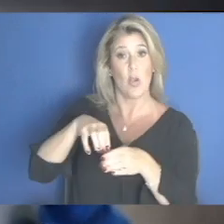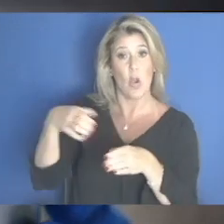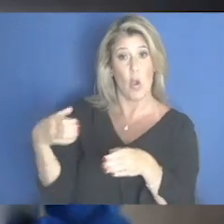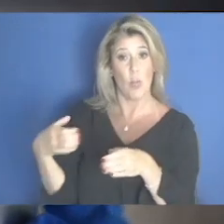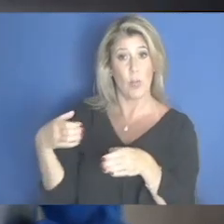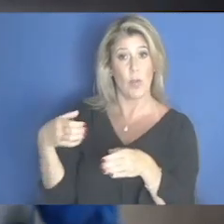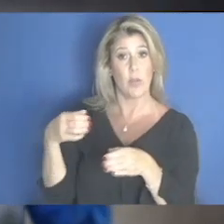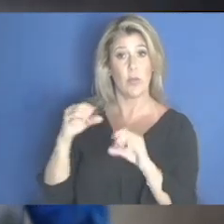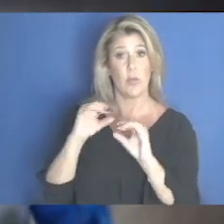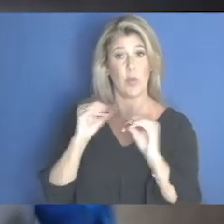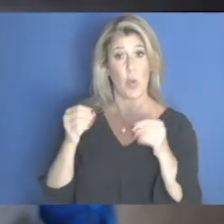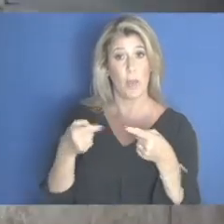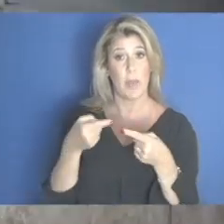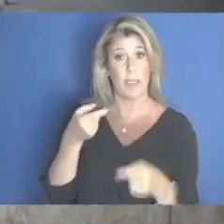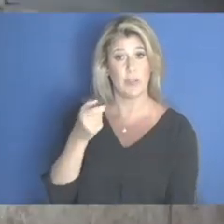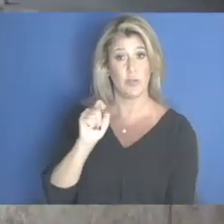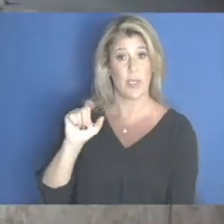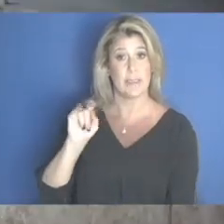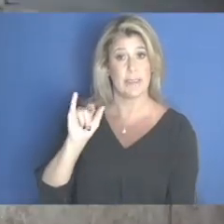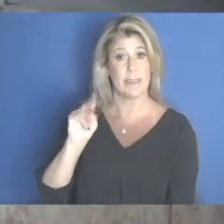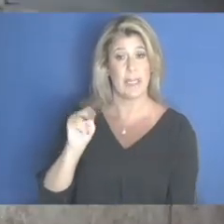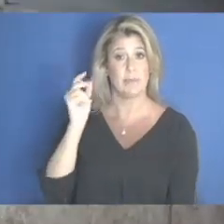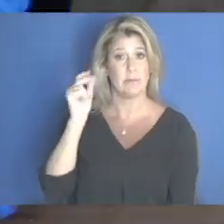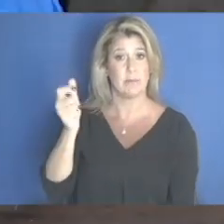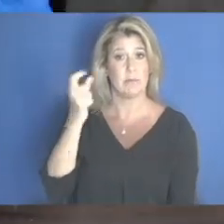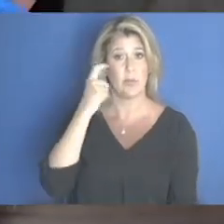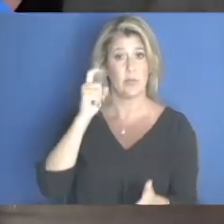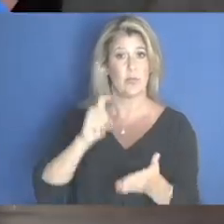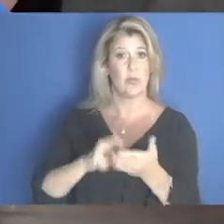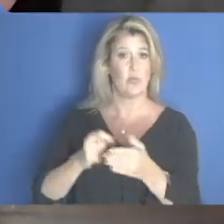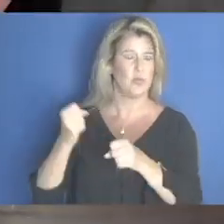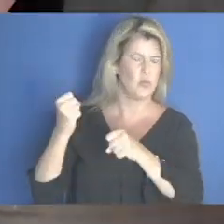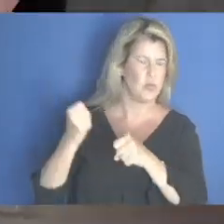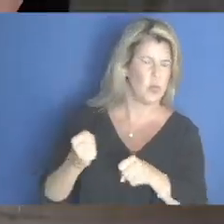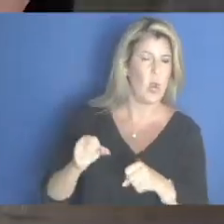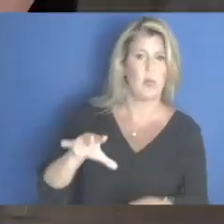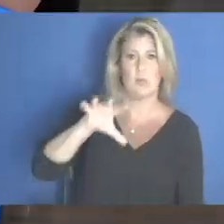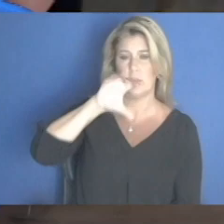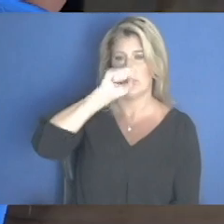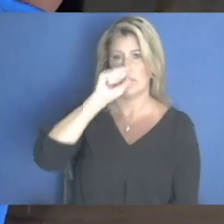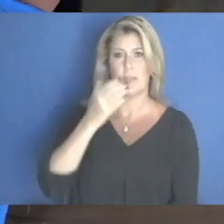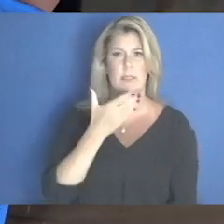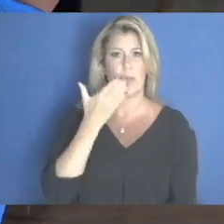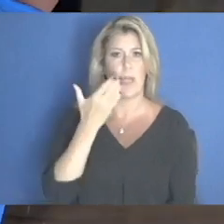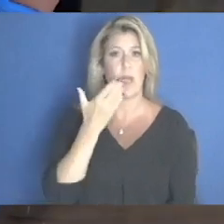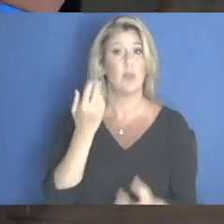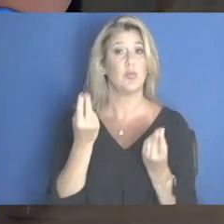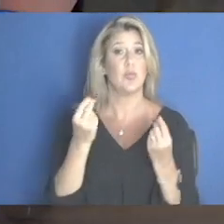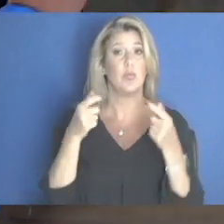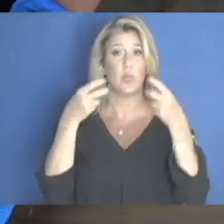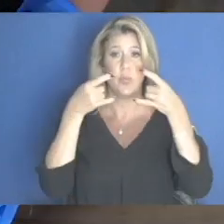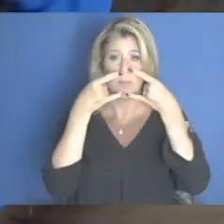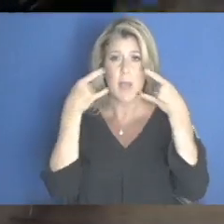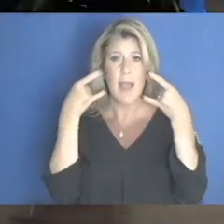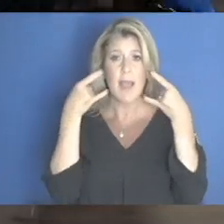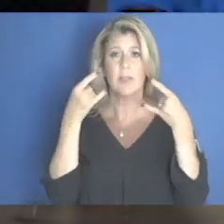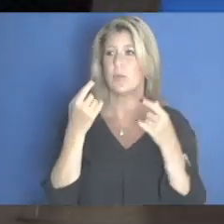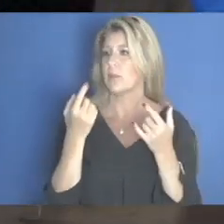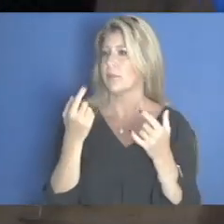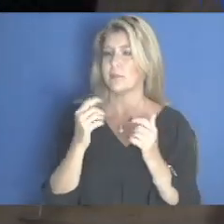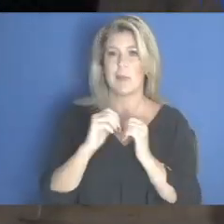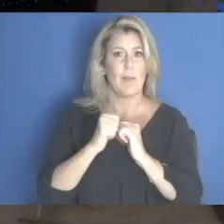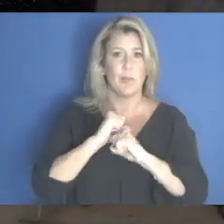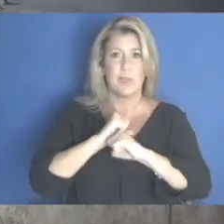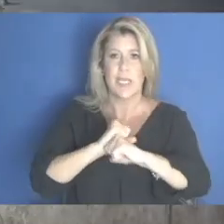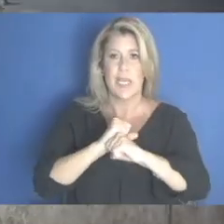When you open the no paint gel stain, immediately you are going to notice its strong smell. What you can do is put some mask or